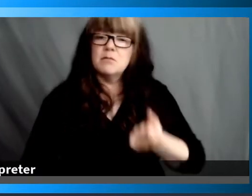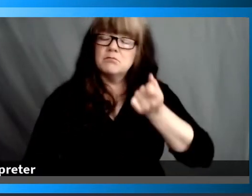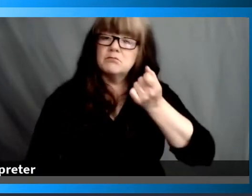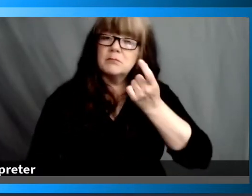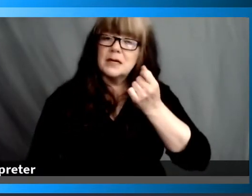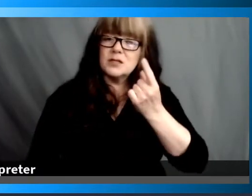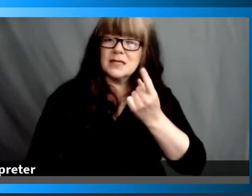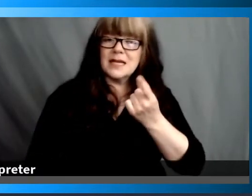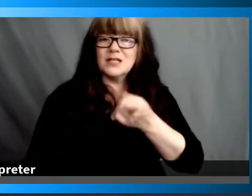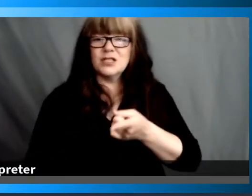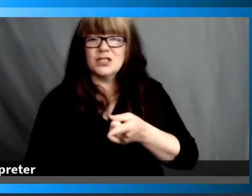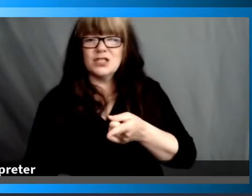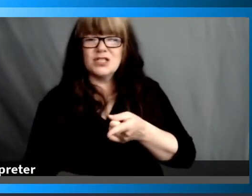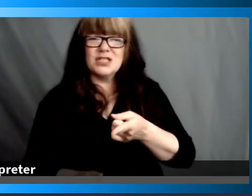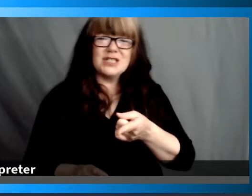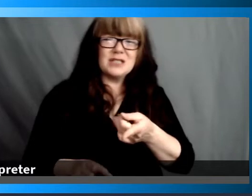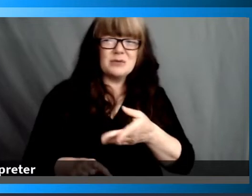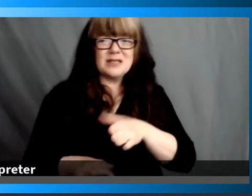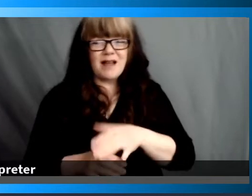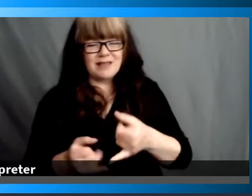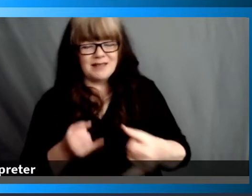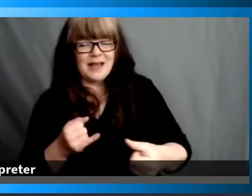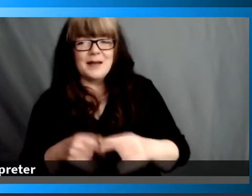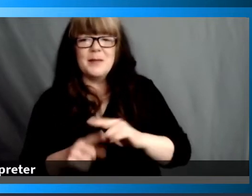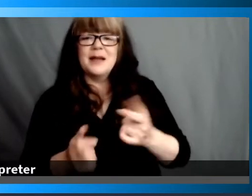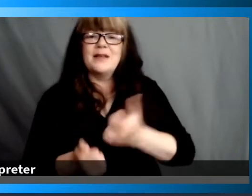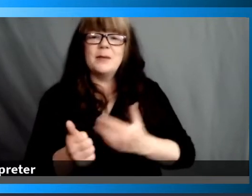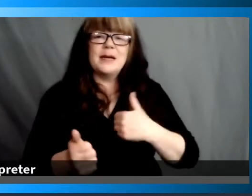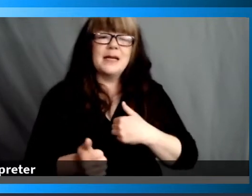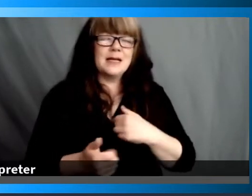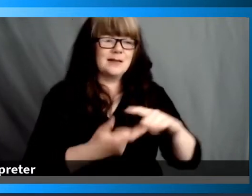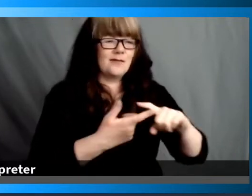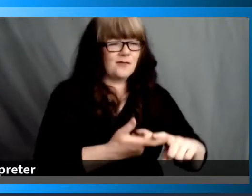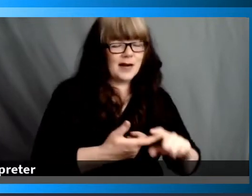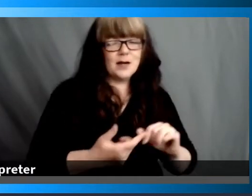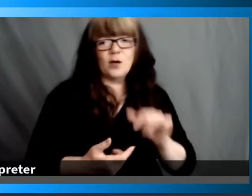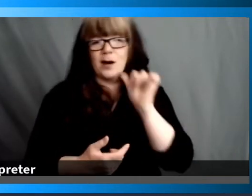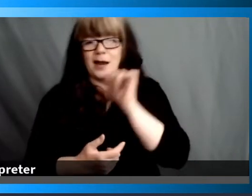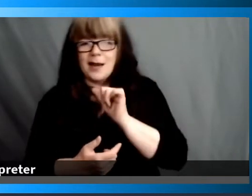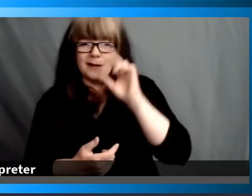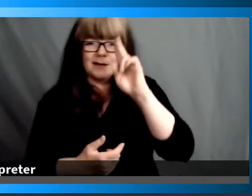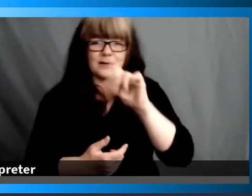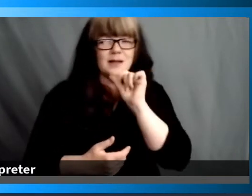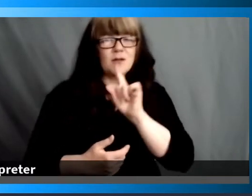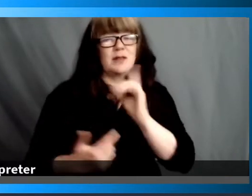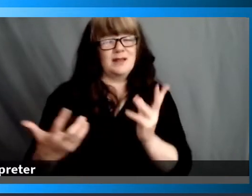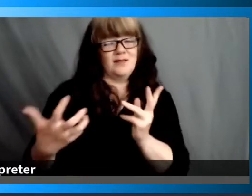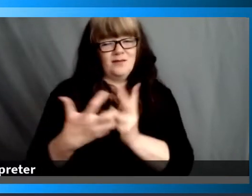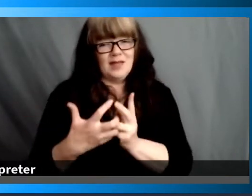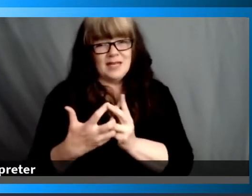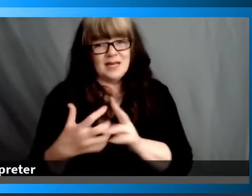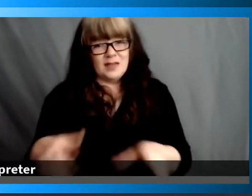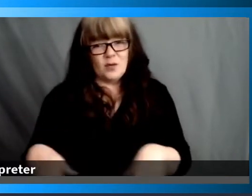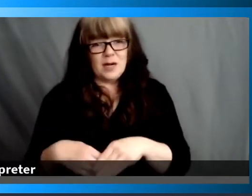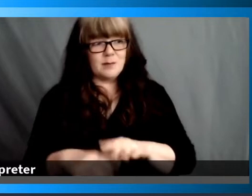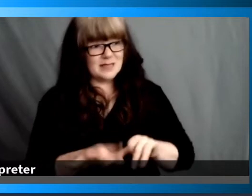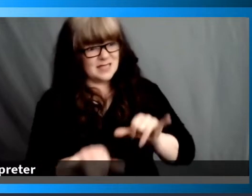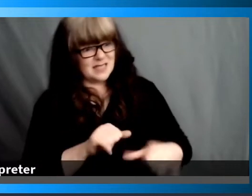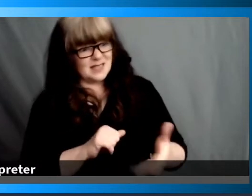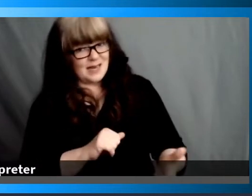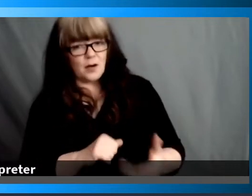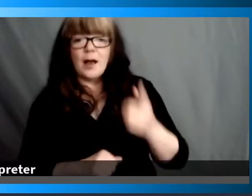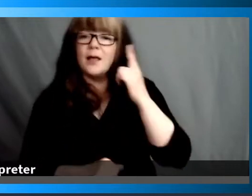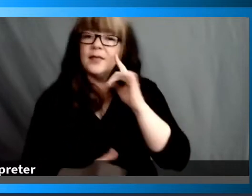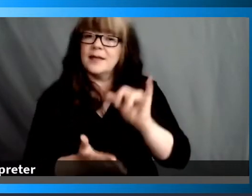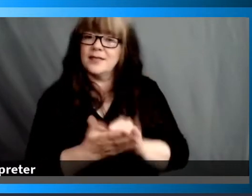she was like on that line. But then again, everyone has like a friend or an aunt or an uncle that doesn't really fit in the wedding, but is still there. Mm-hmm. I think that's Rosita.